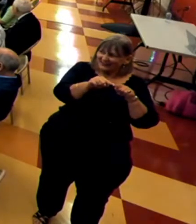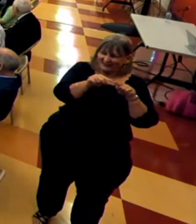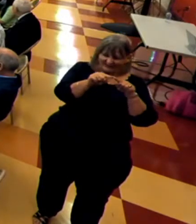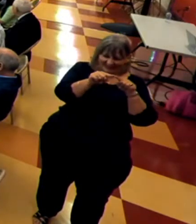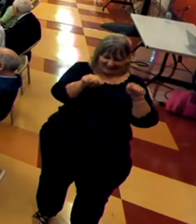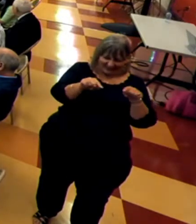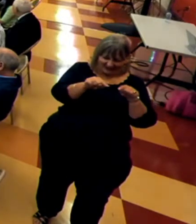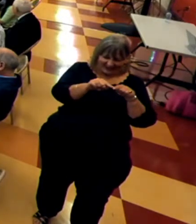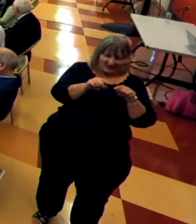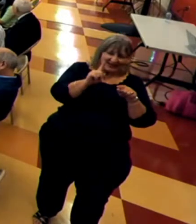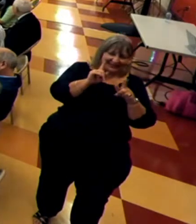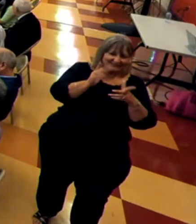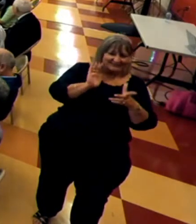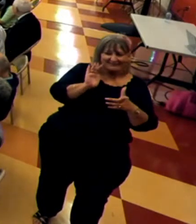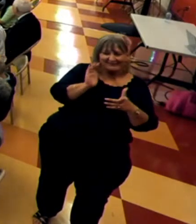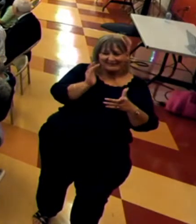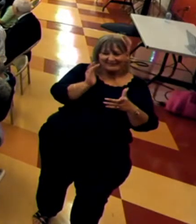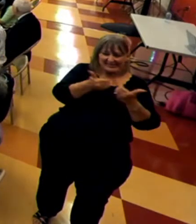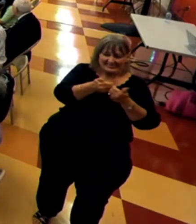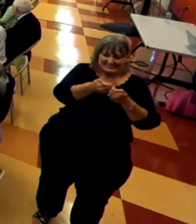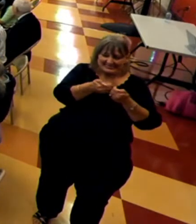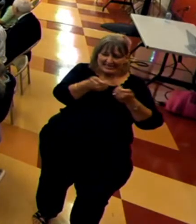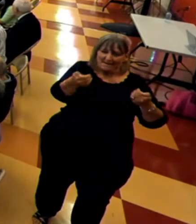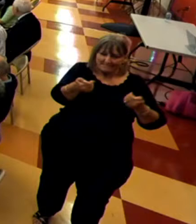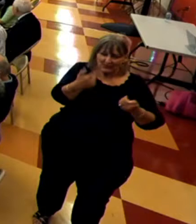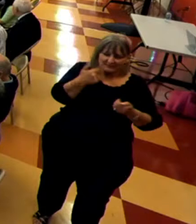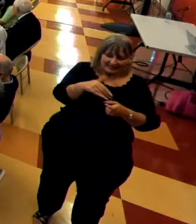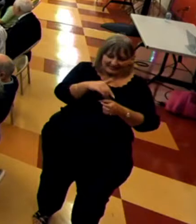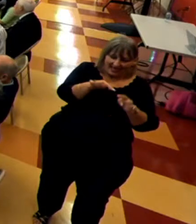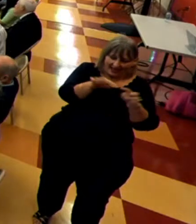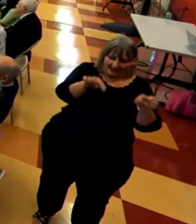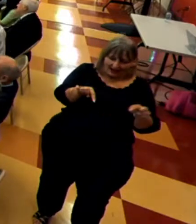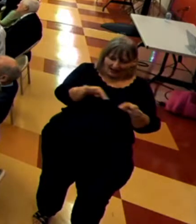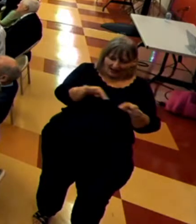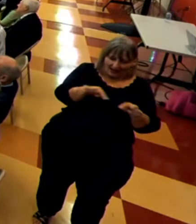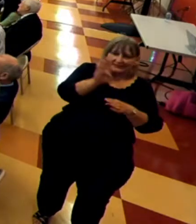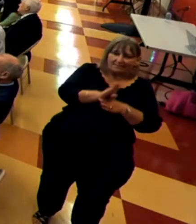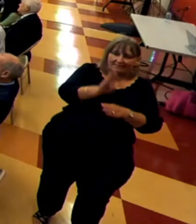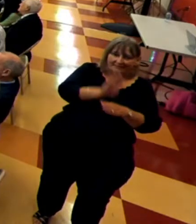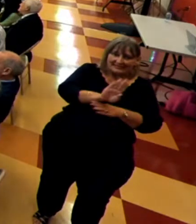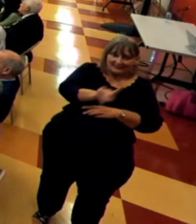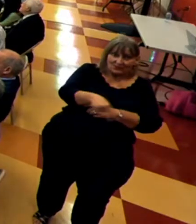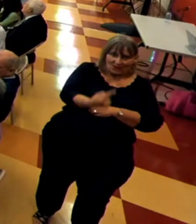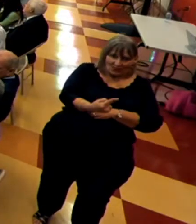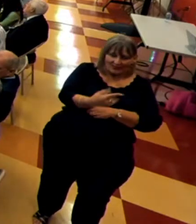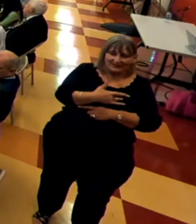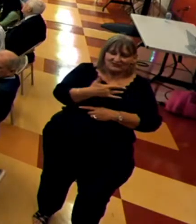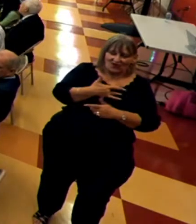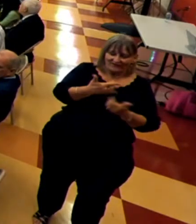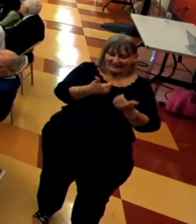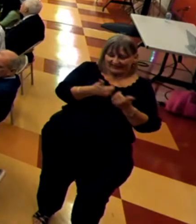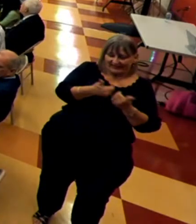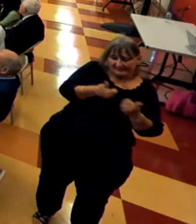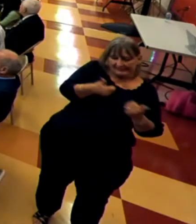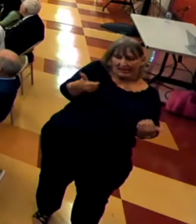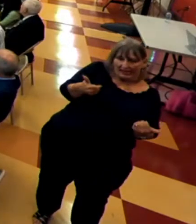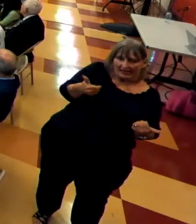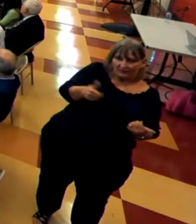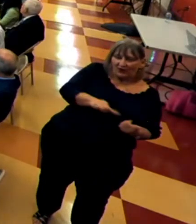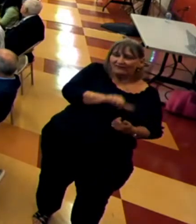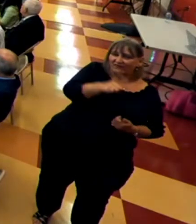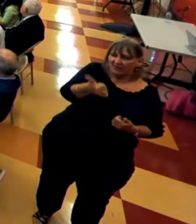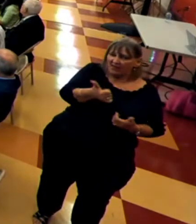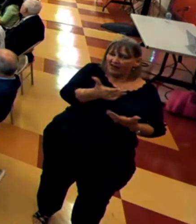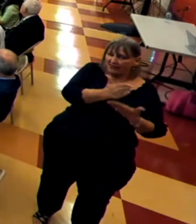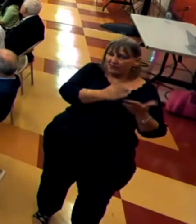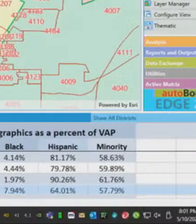really separates them because of it being industrial and business area, really separates them basically from the rest of the